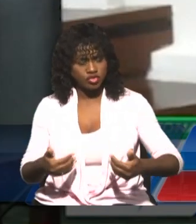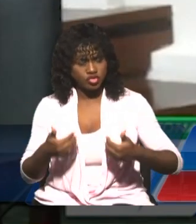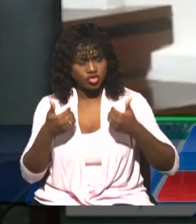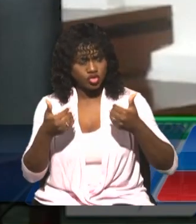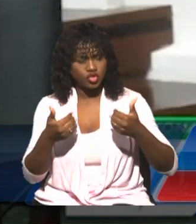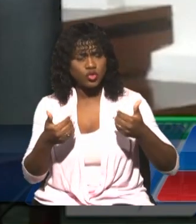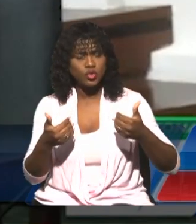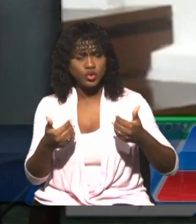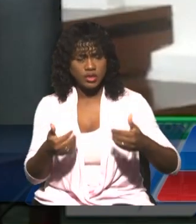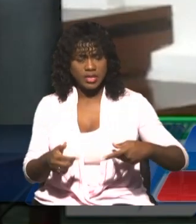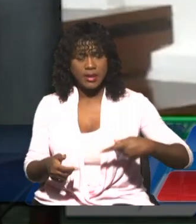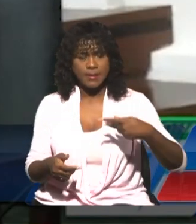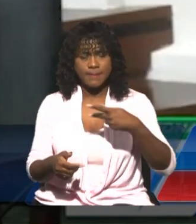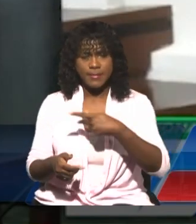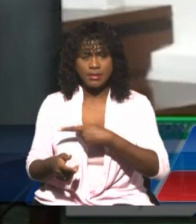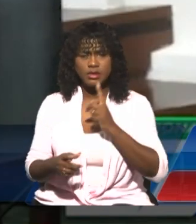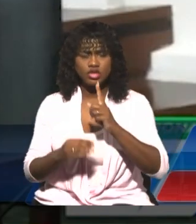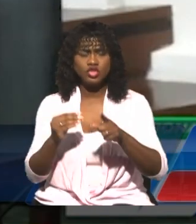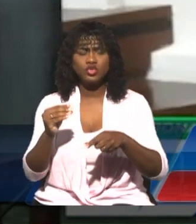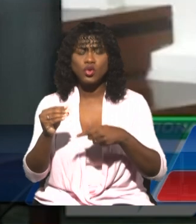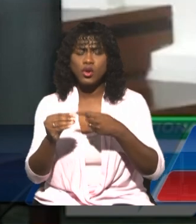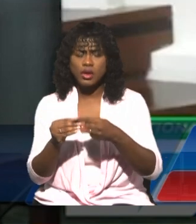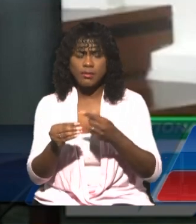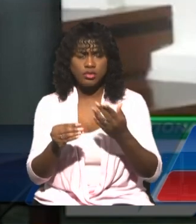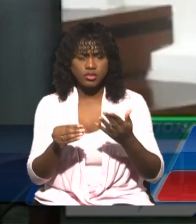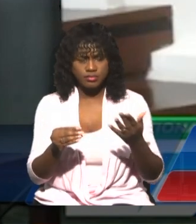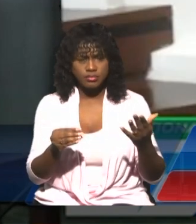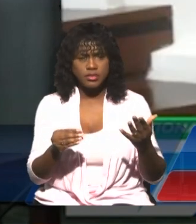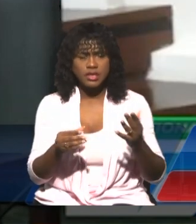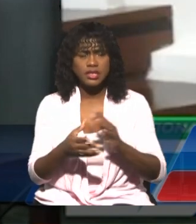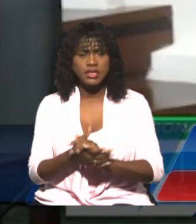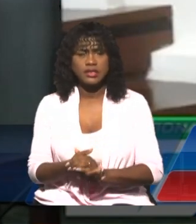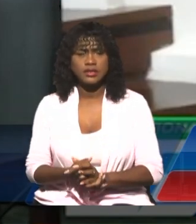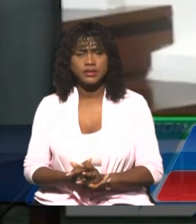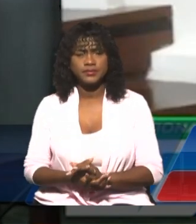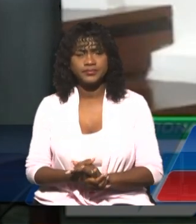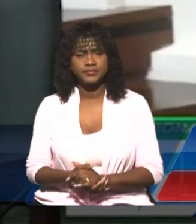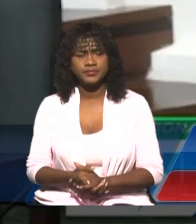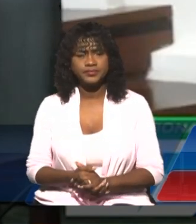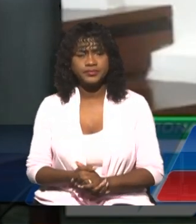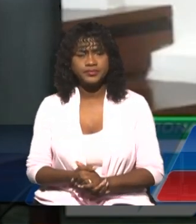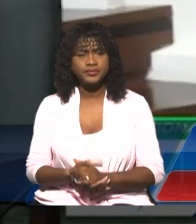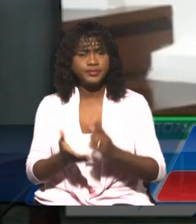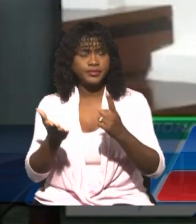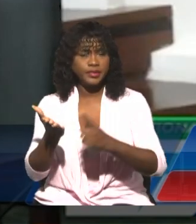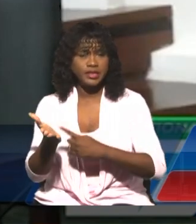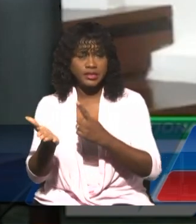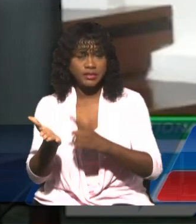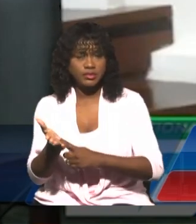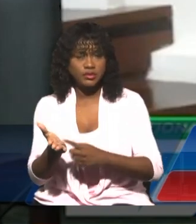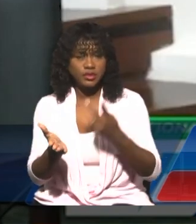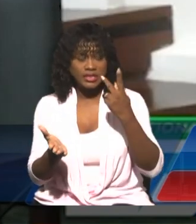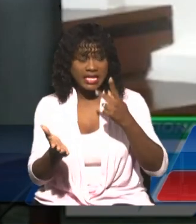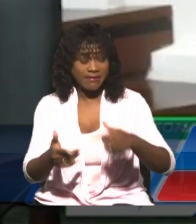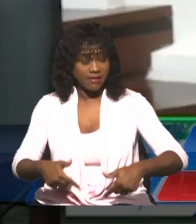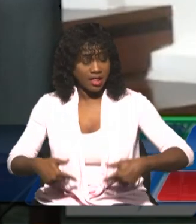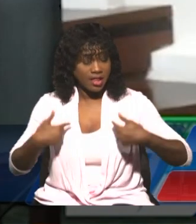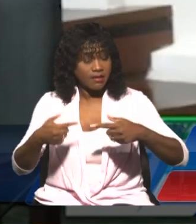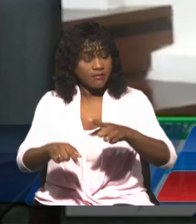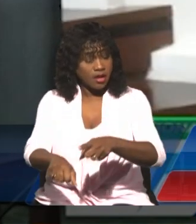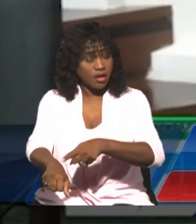they raise their voices on issues while keeping an open mind. And sometimes you would realize if you live long